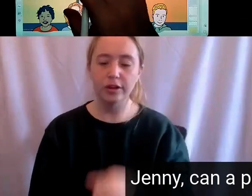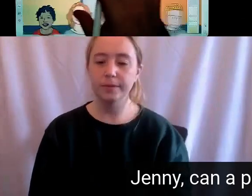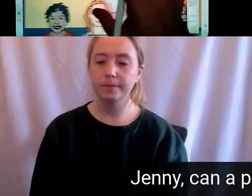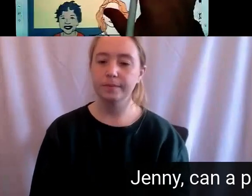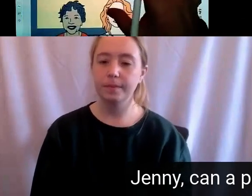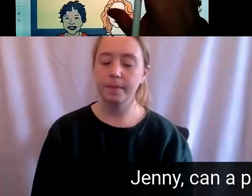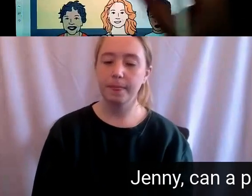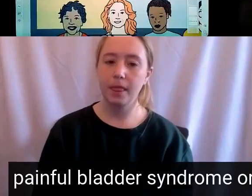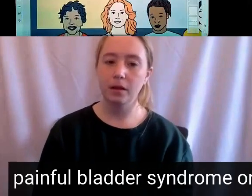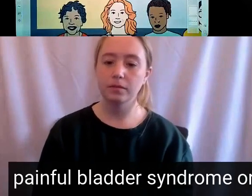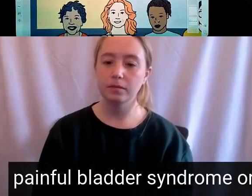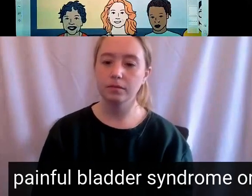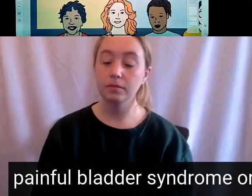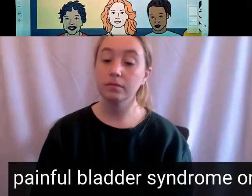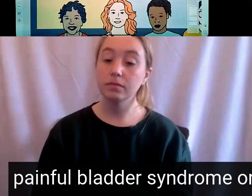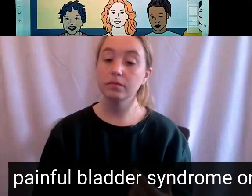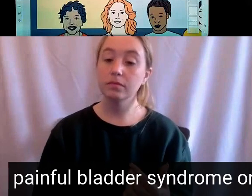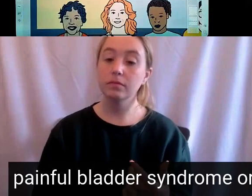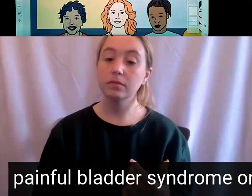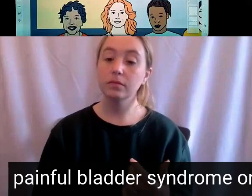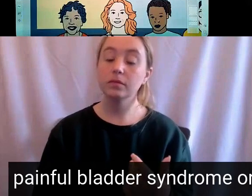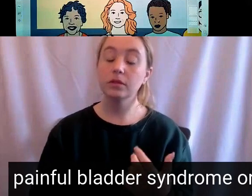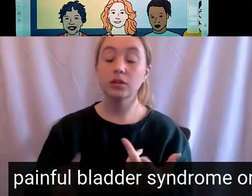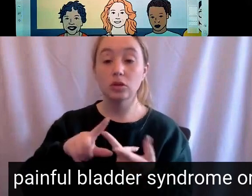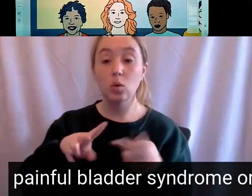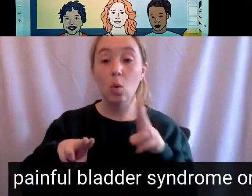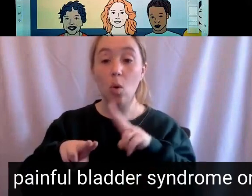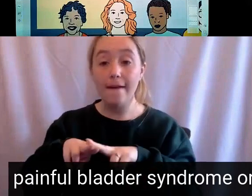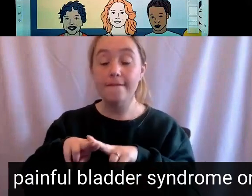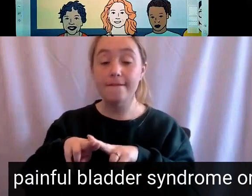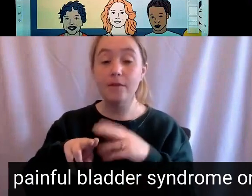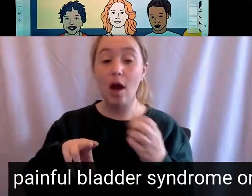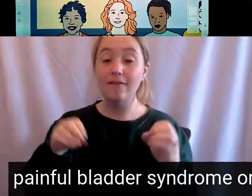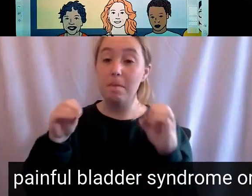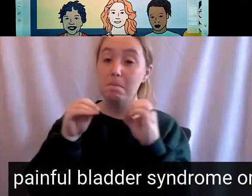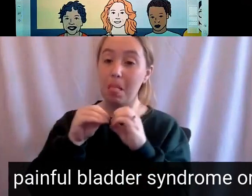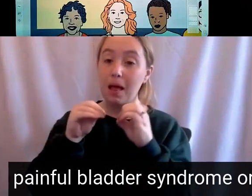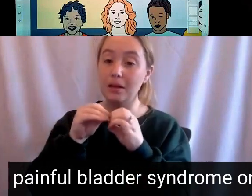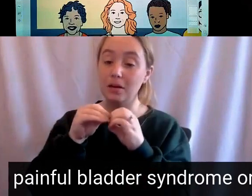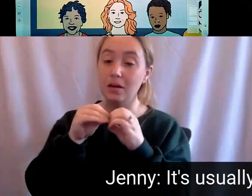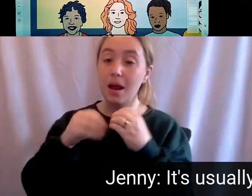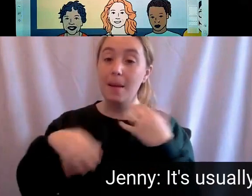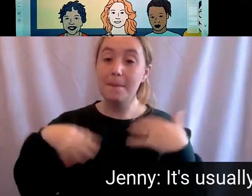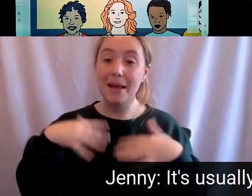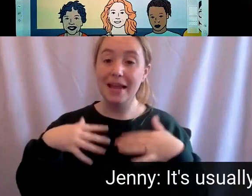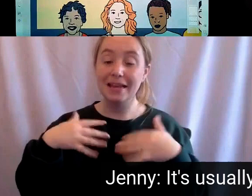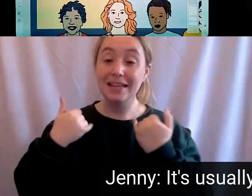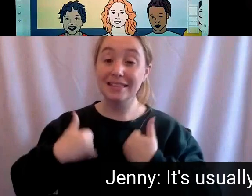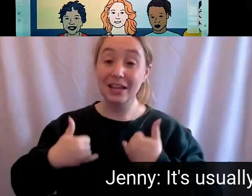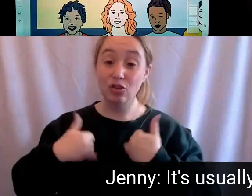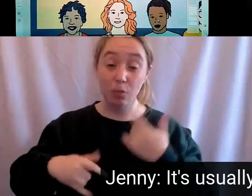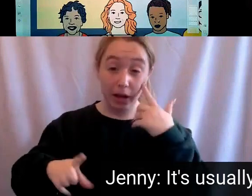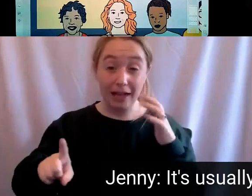to go to? Can they diagnose bladder pain syndrome, or would that be it's usually a bit of